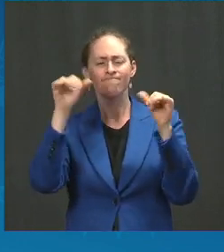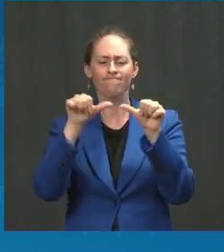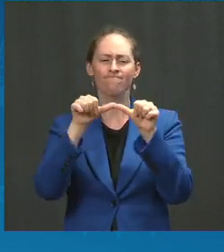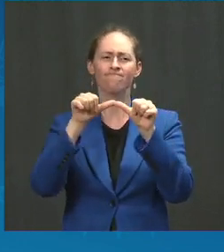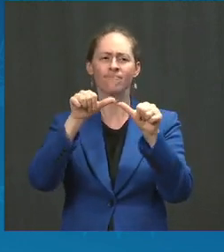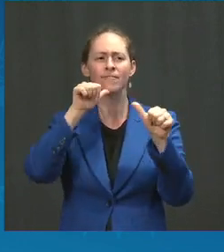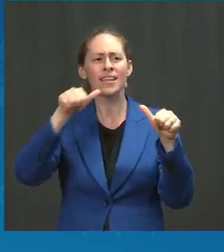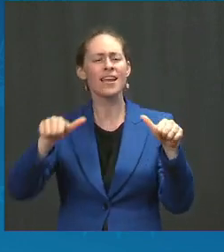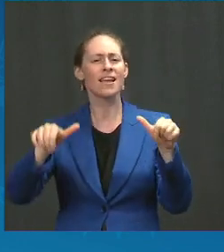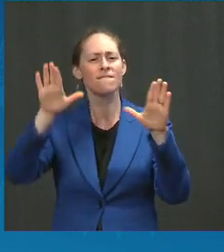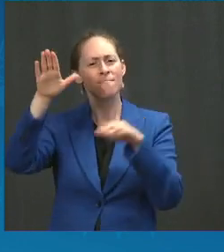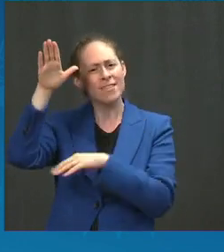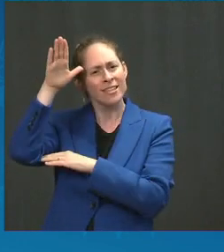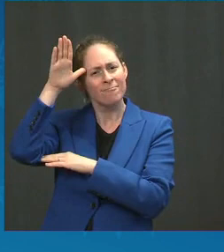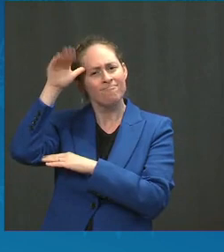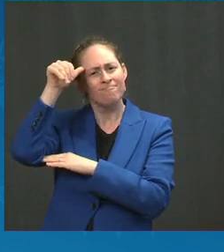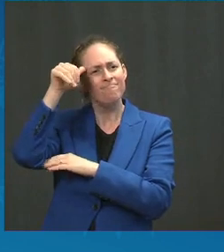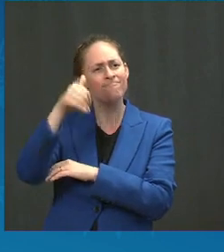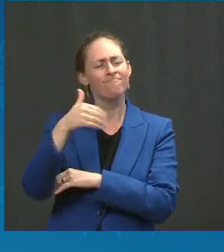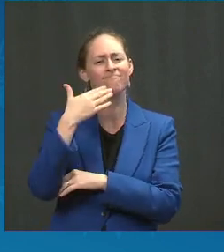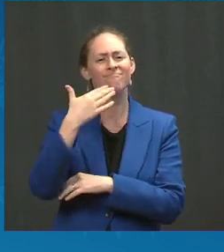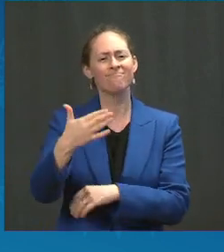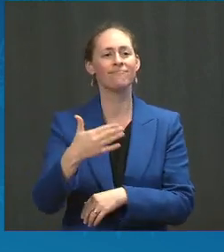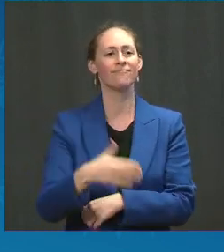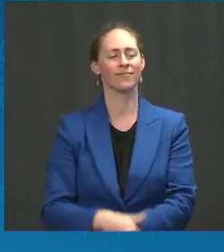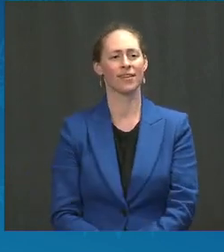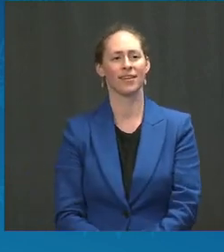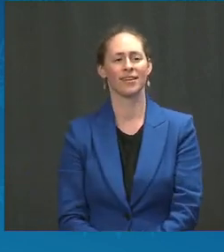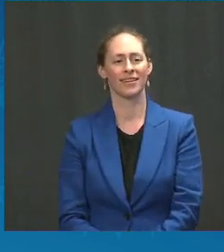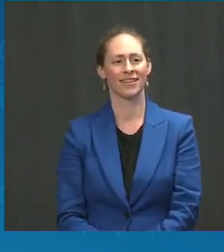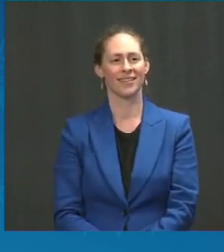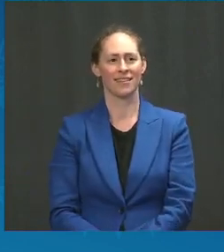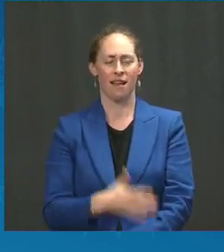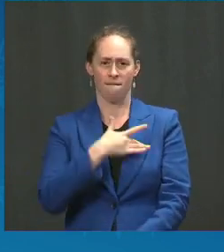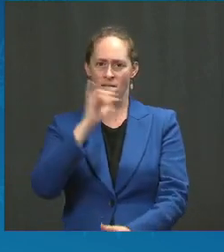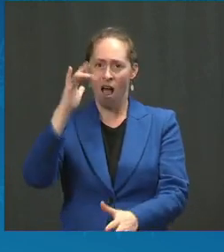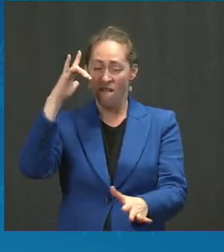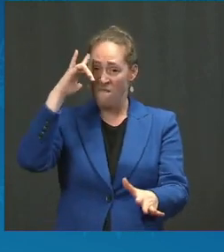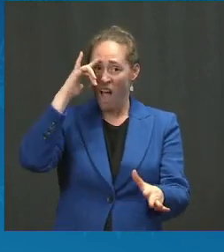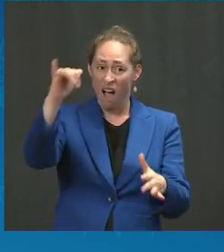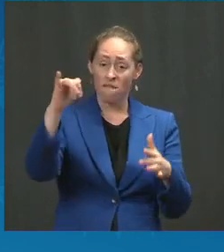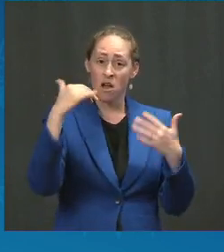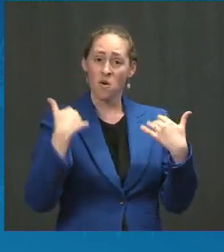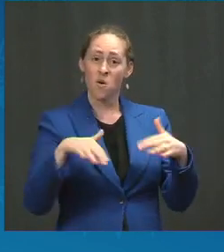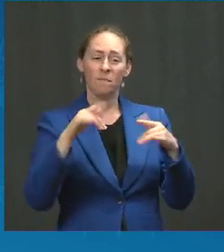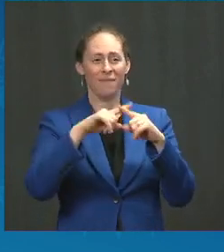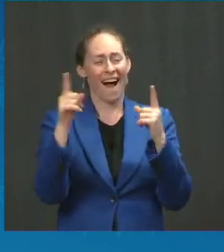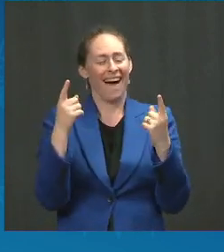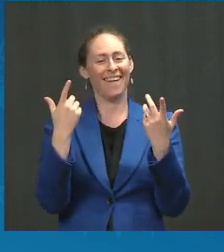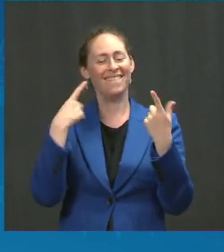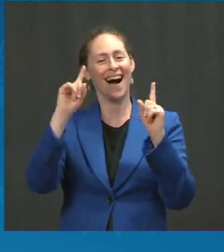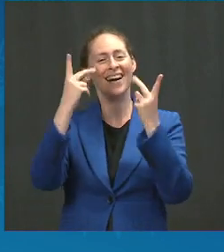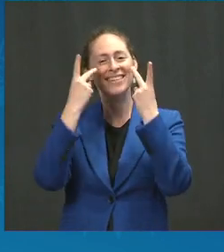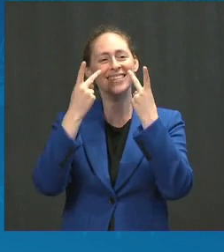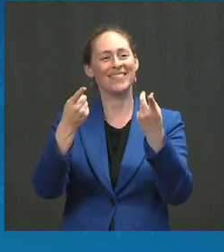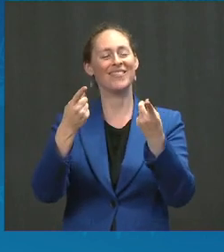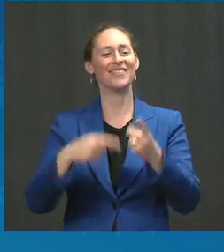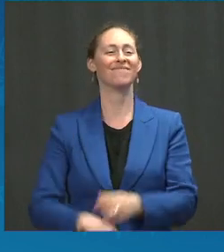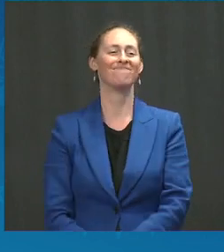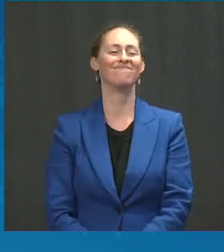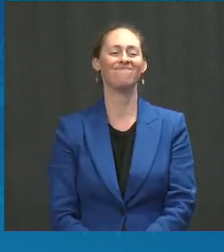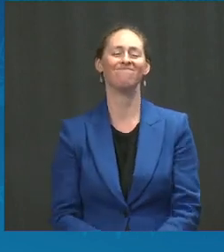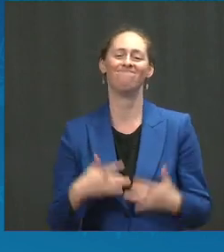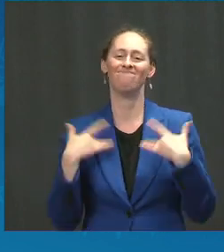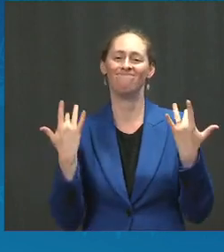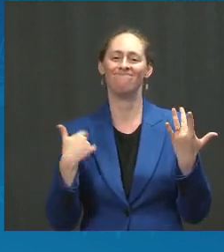shown forever, but especially in this last year and a half. And it is great to be with all of you. I want to thank the